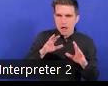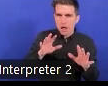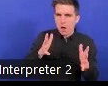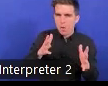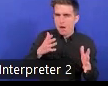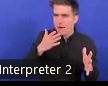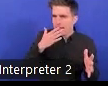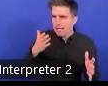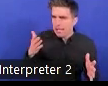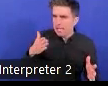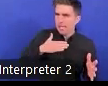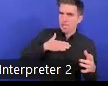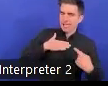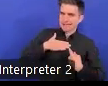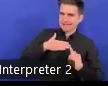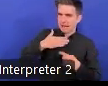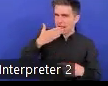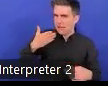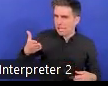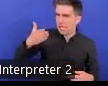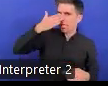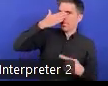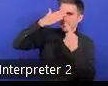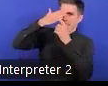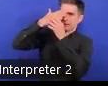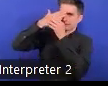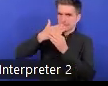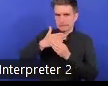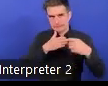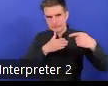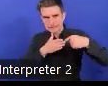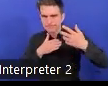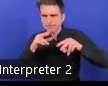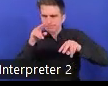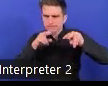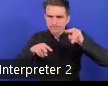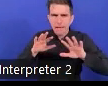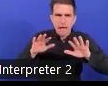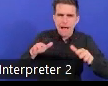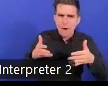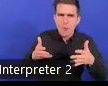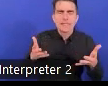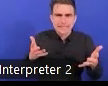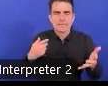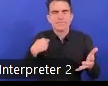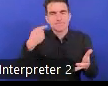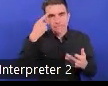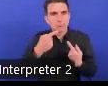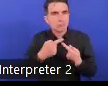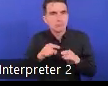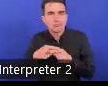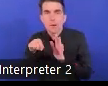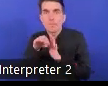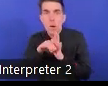I am moving on to Joy. Joy, could you please share with us your